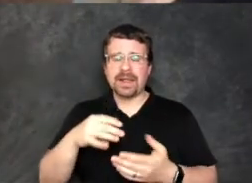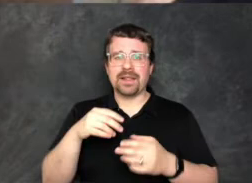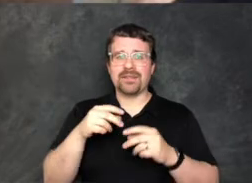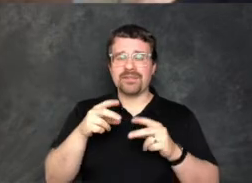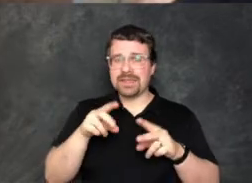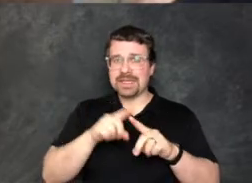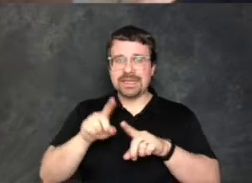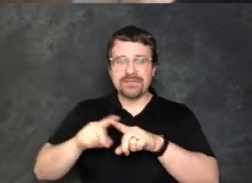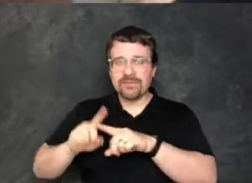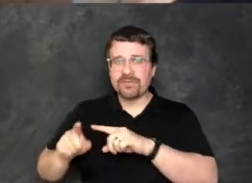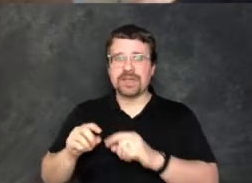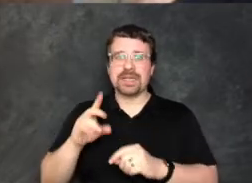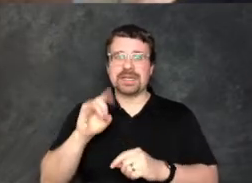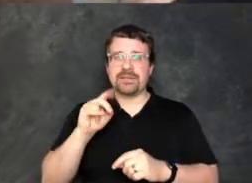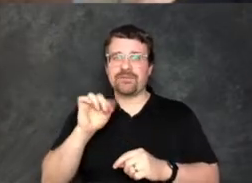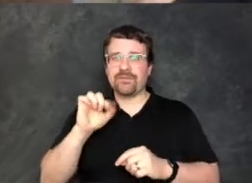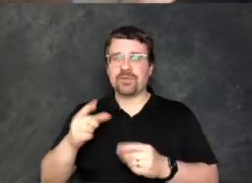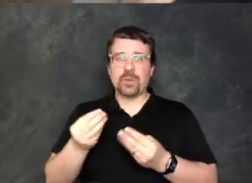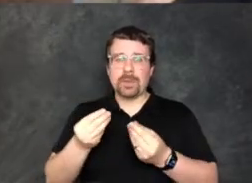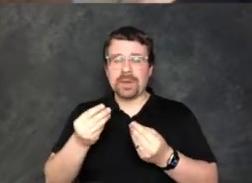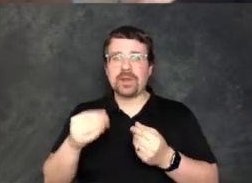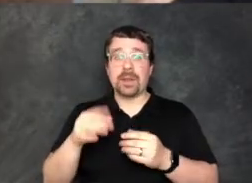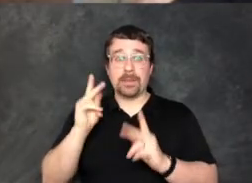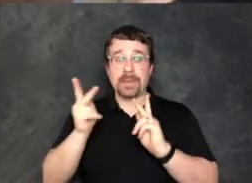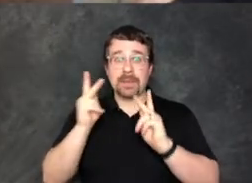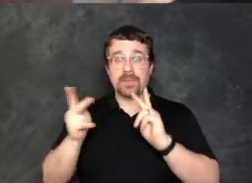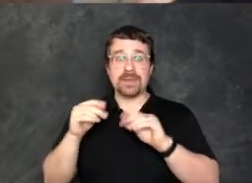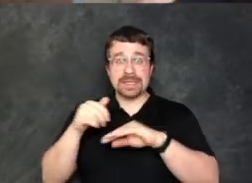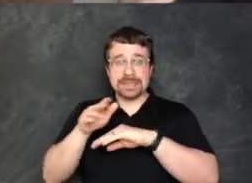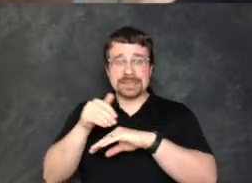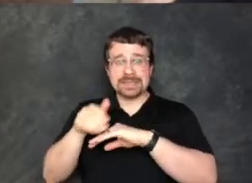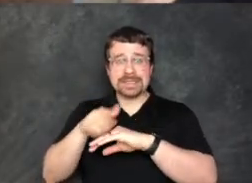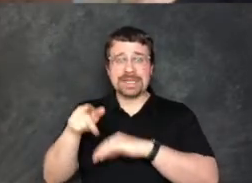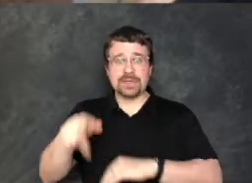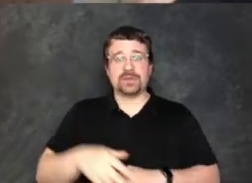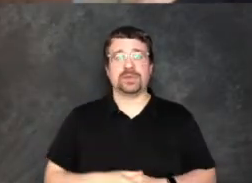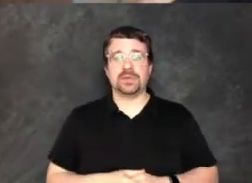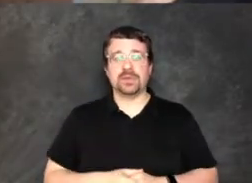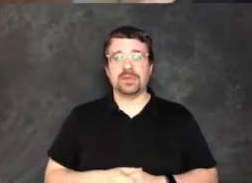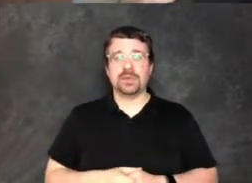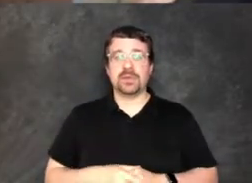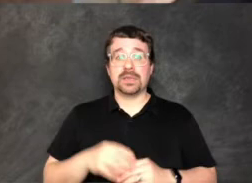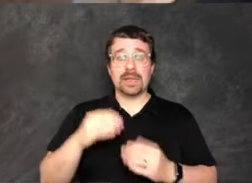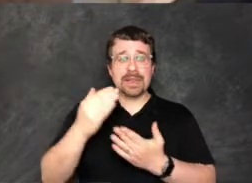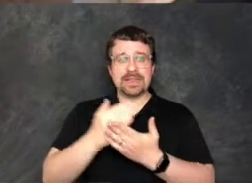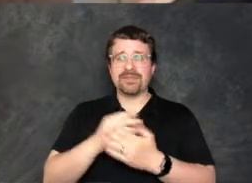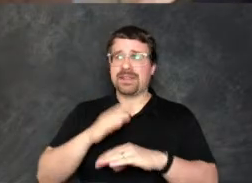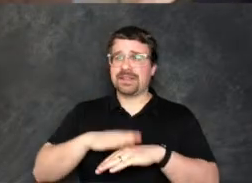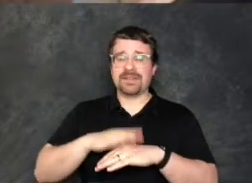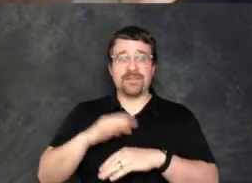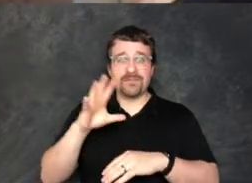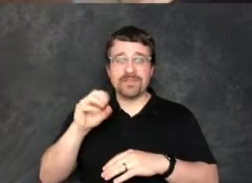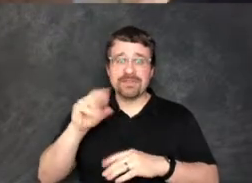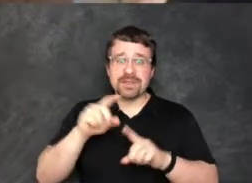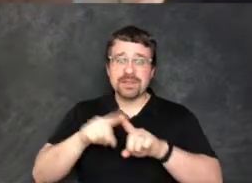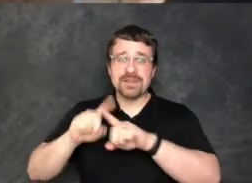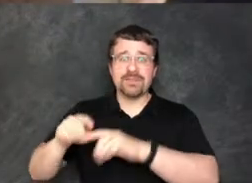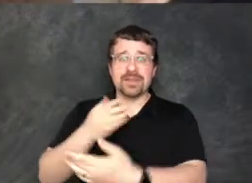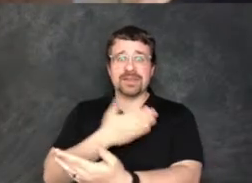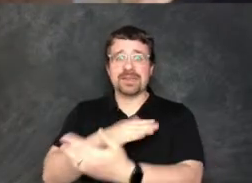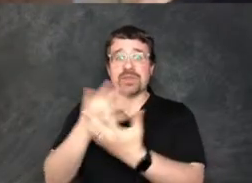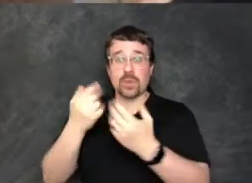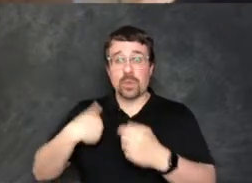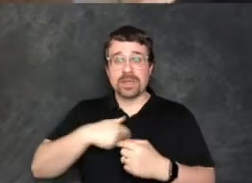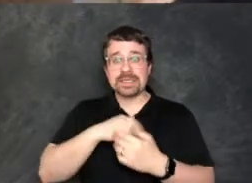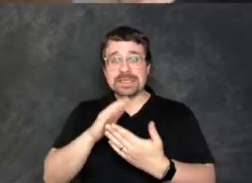a whole pile of snippets of various devotional material that people had sent to her. There was a list of at least